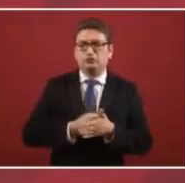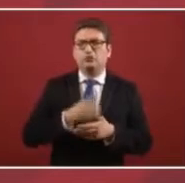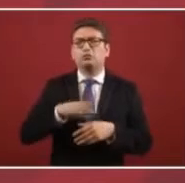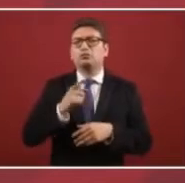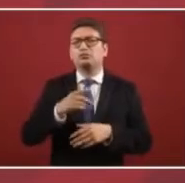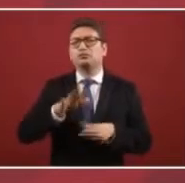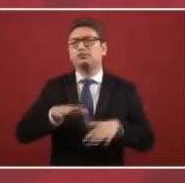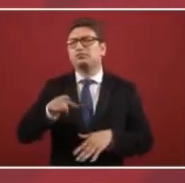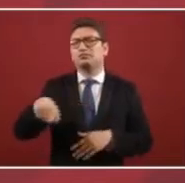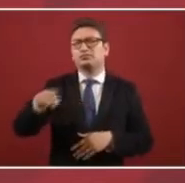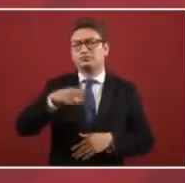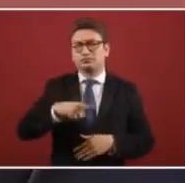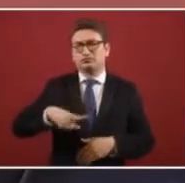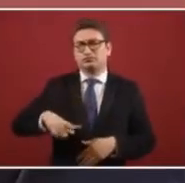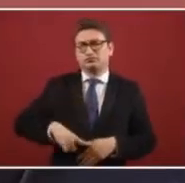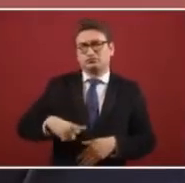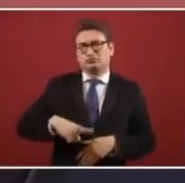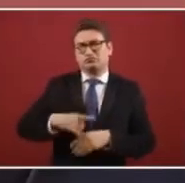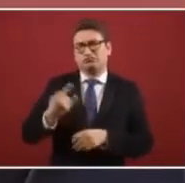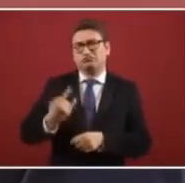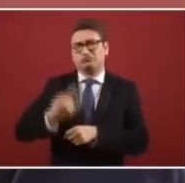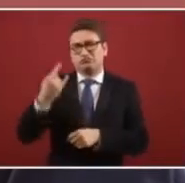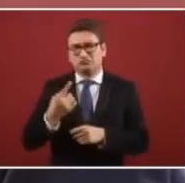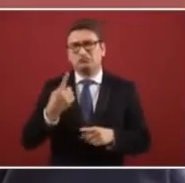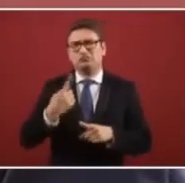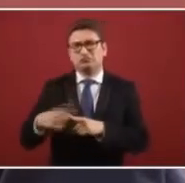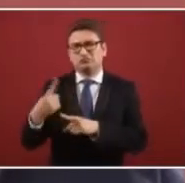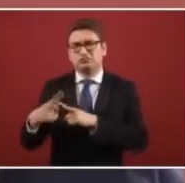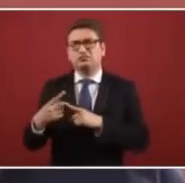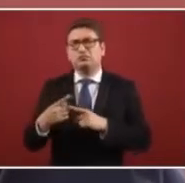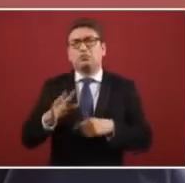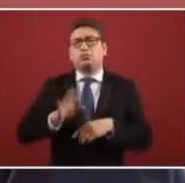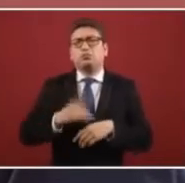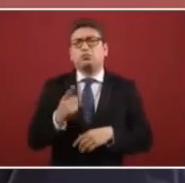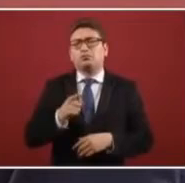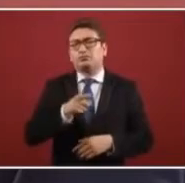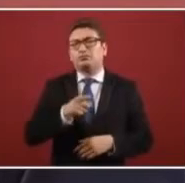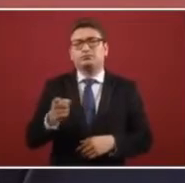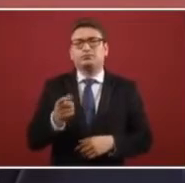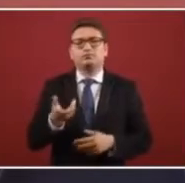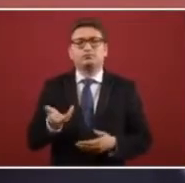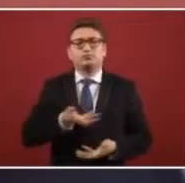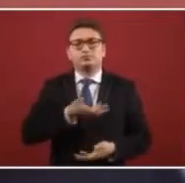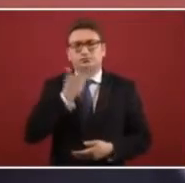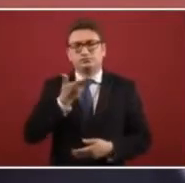troubled with the frauds from state, with the use